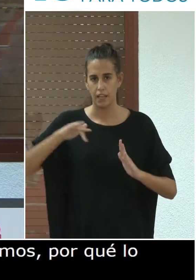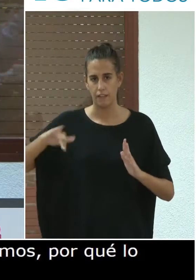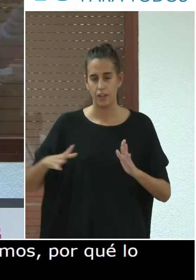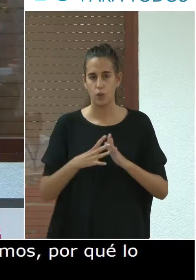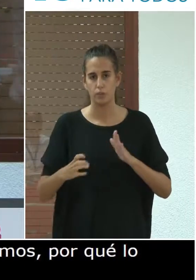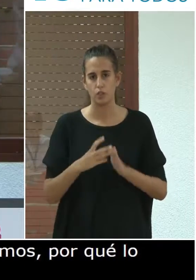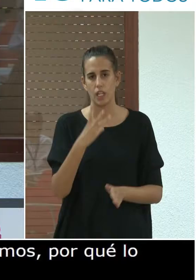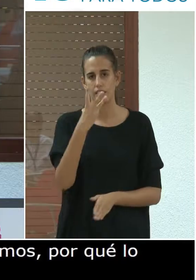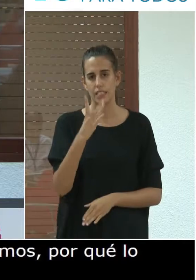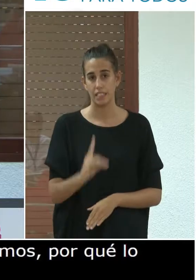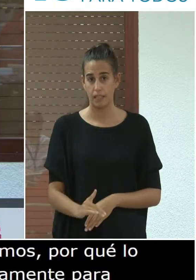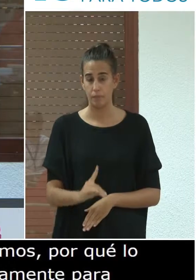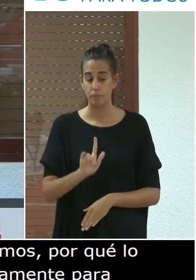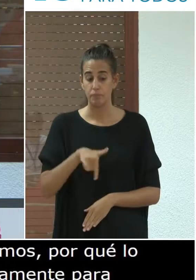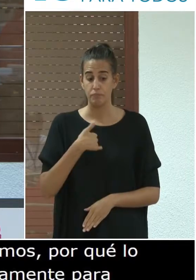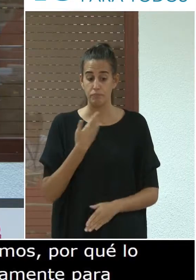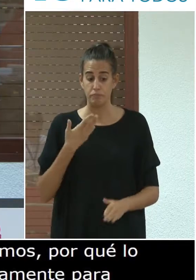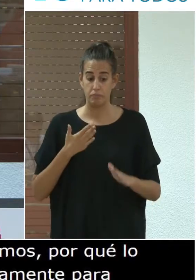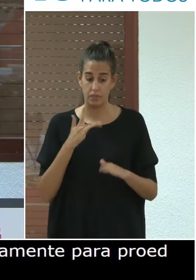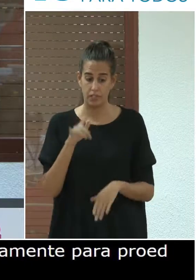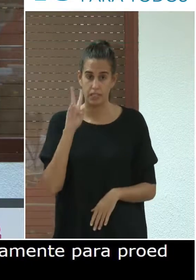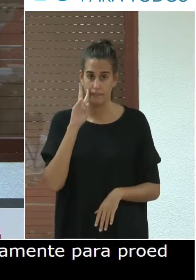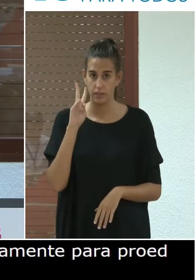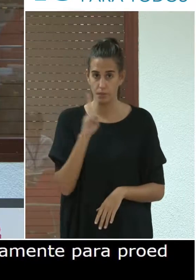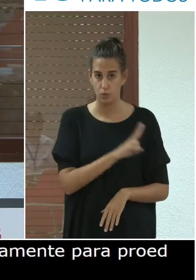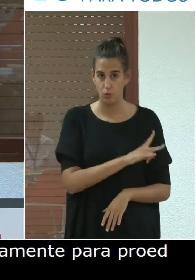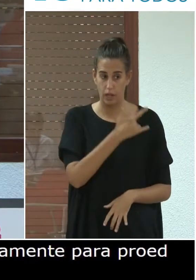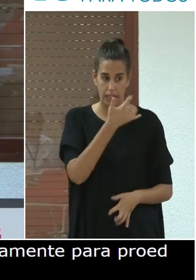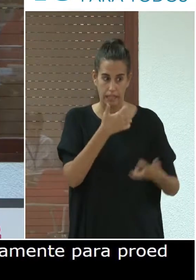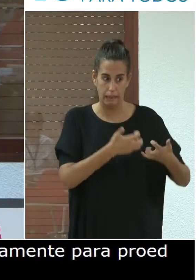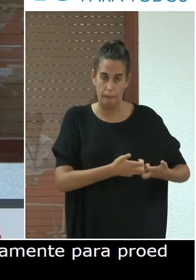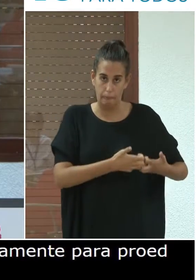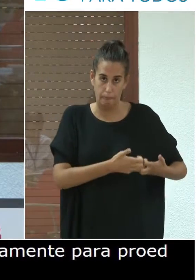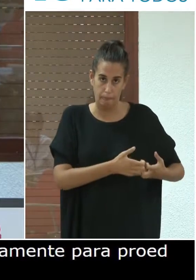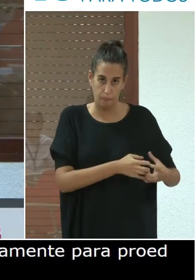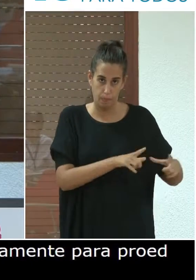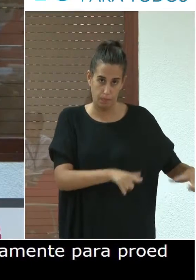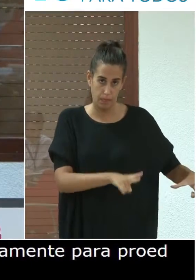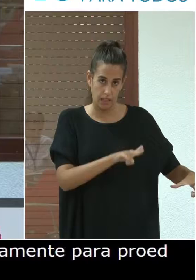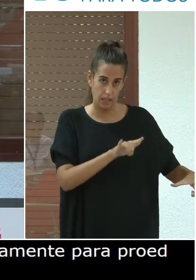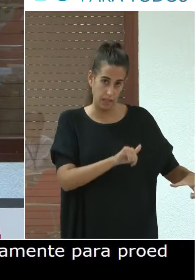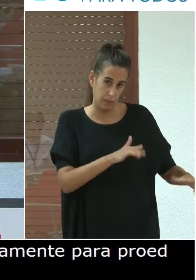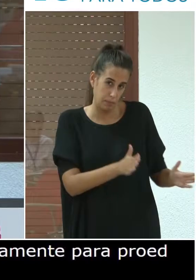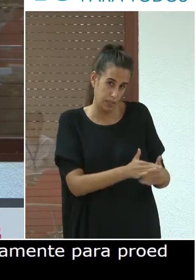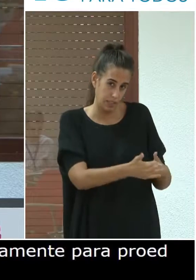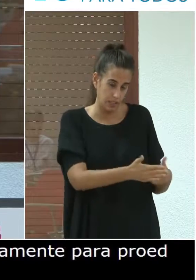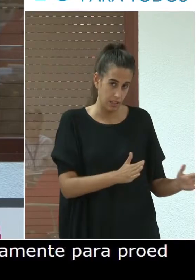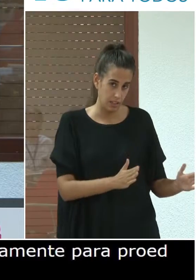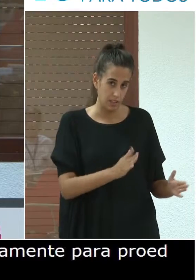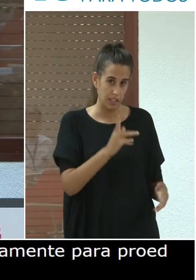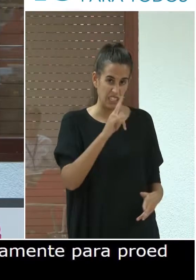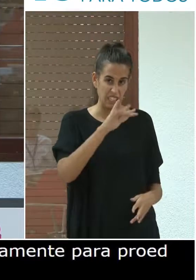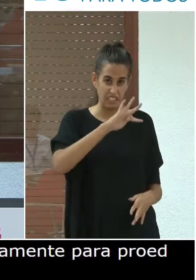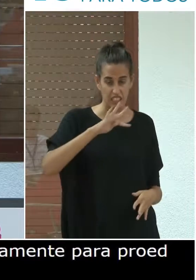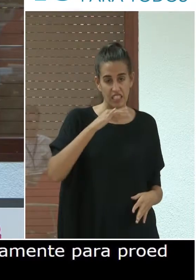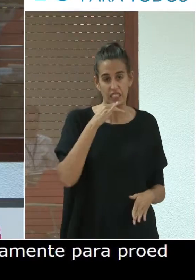create 3D maps with these printers. In the meantime, you've seen that we have a small printer. It's